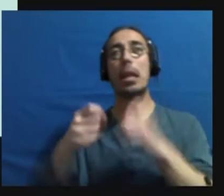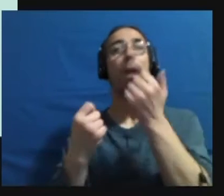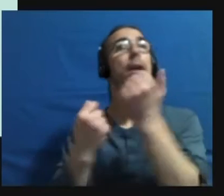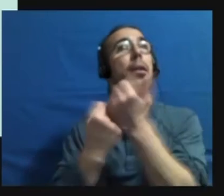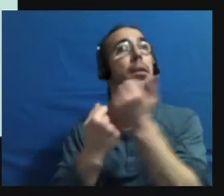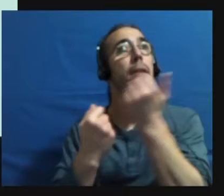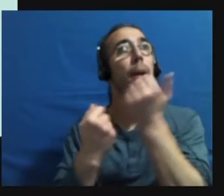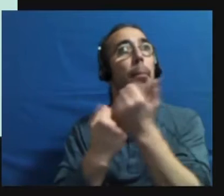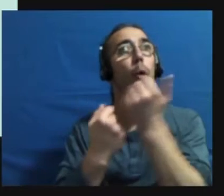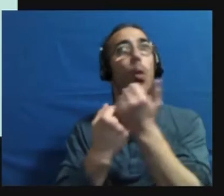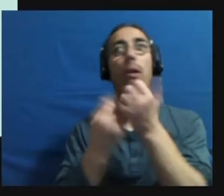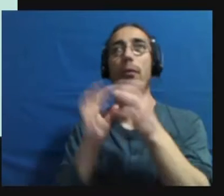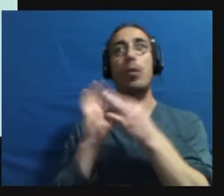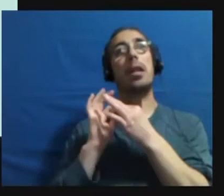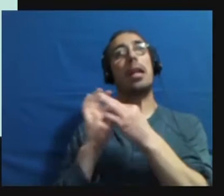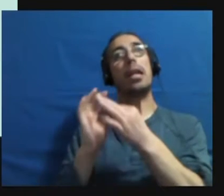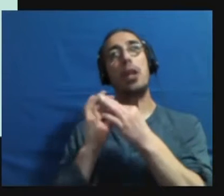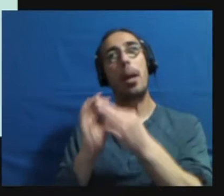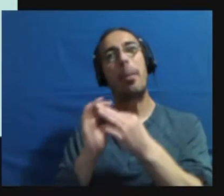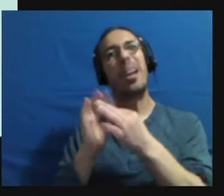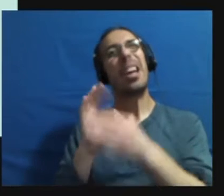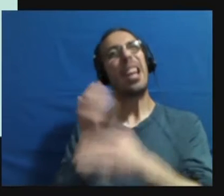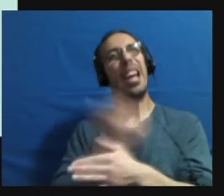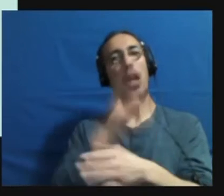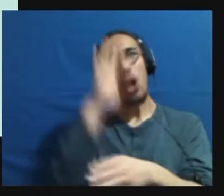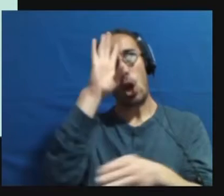relationships within autistic communities.